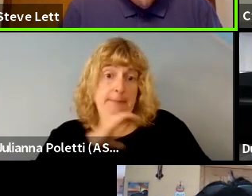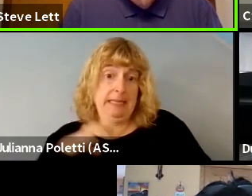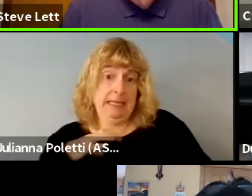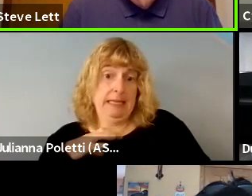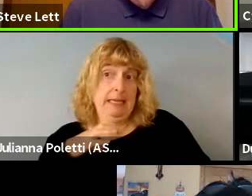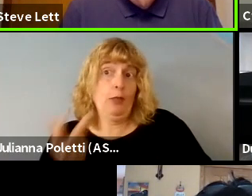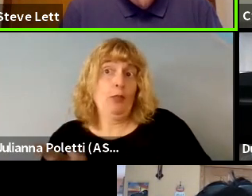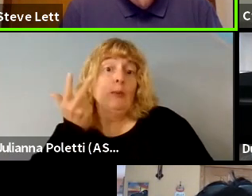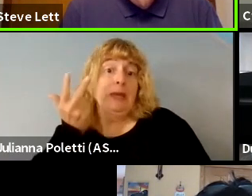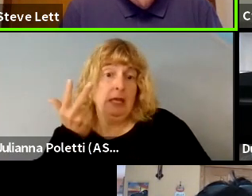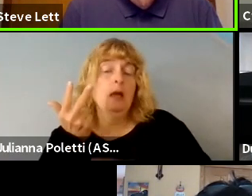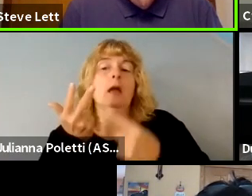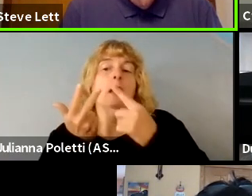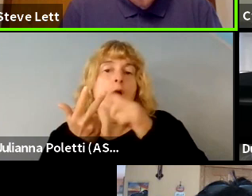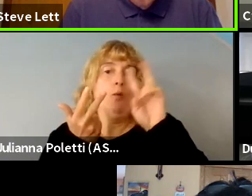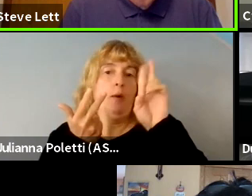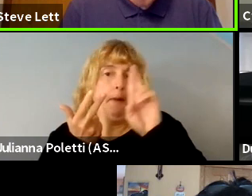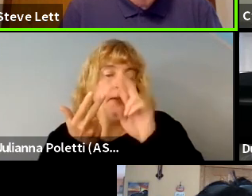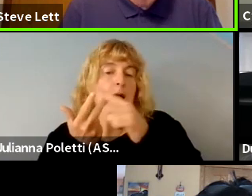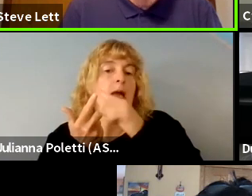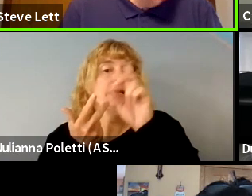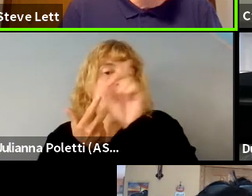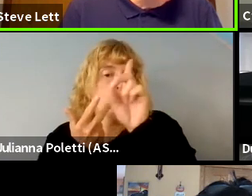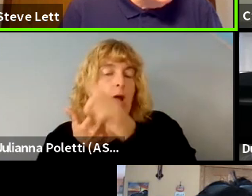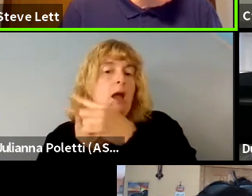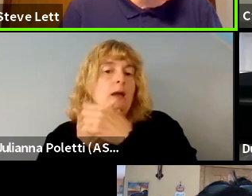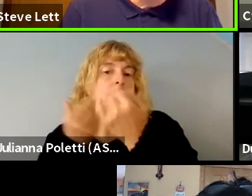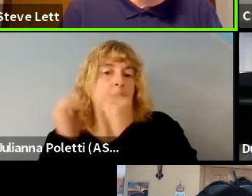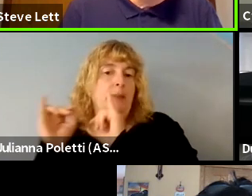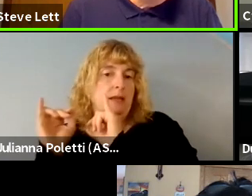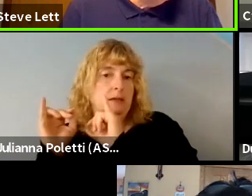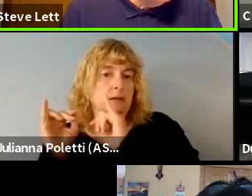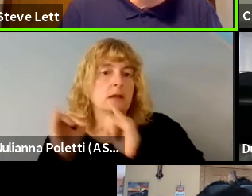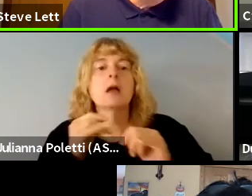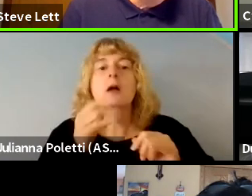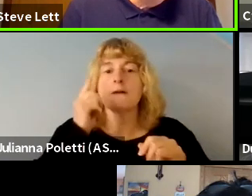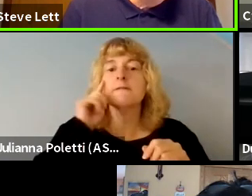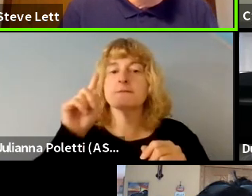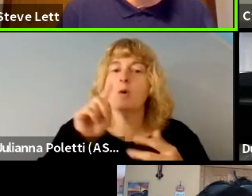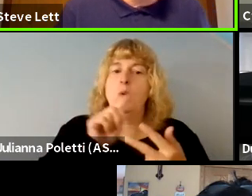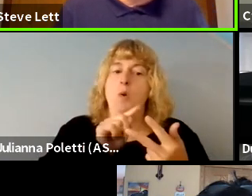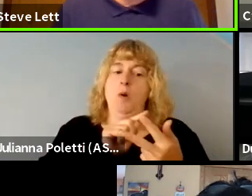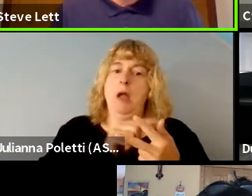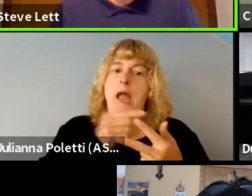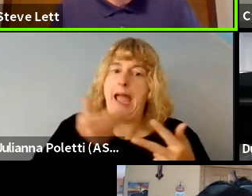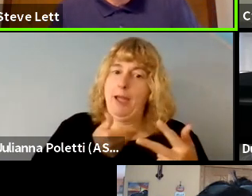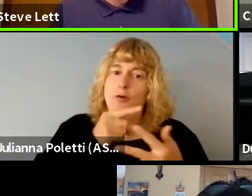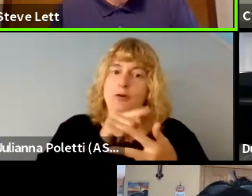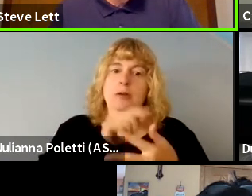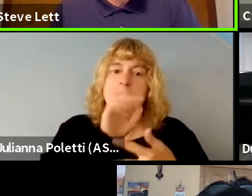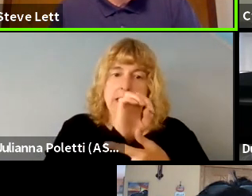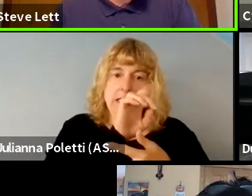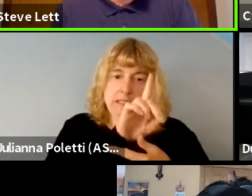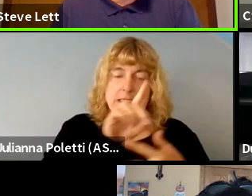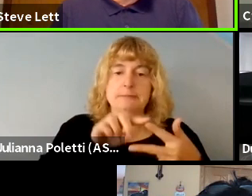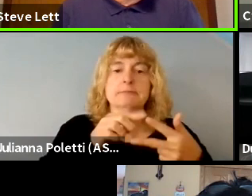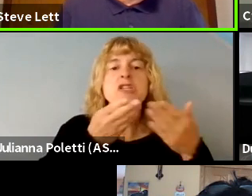looking at the applications for executive director, for general counsel, and for public